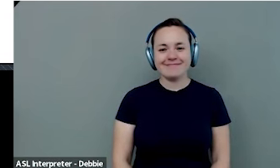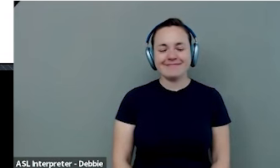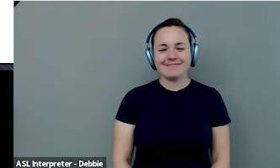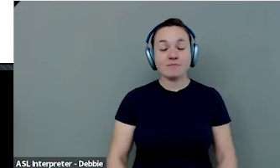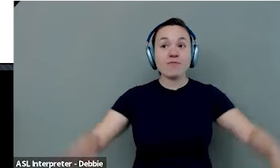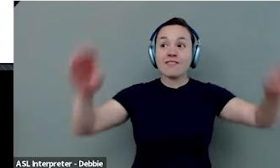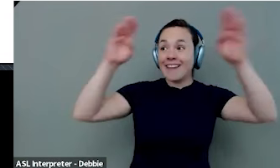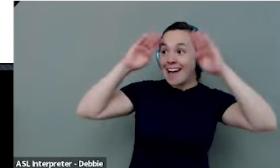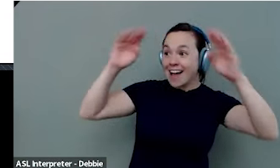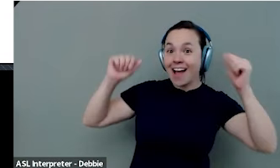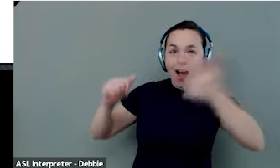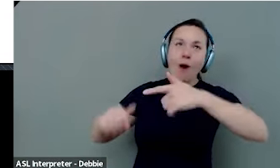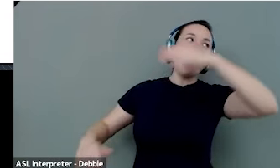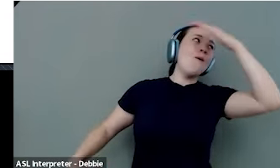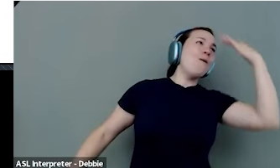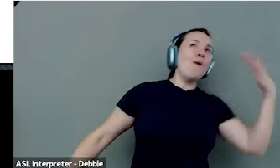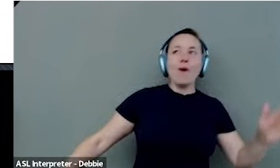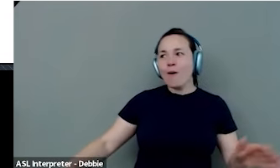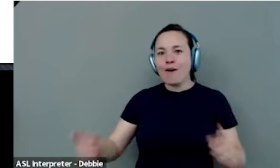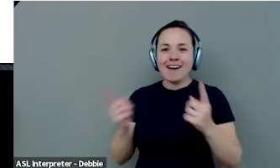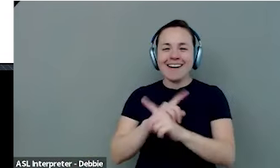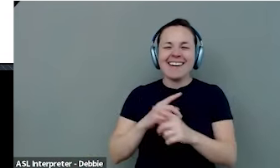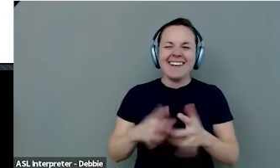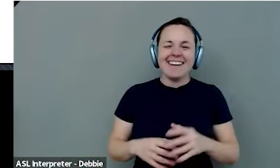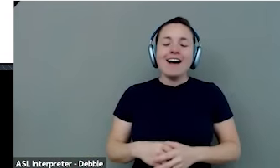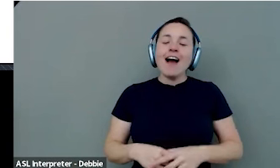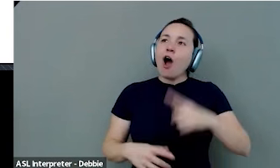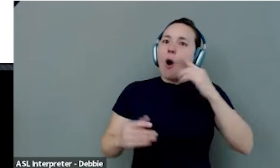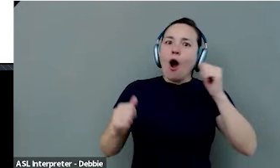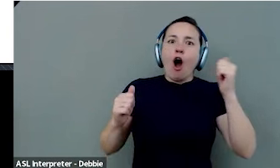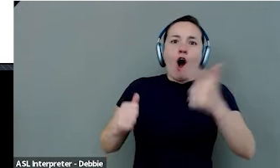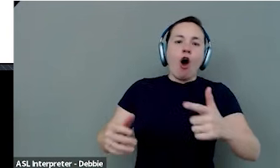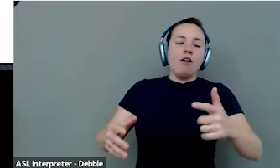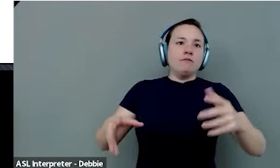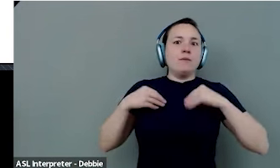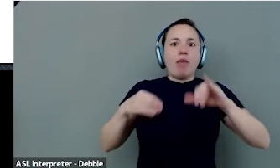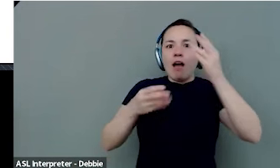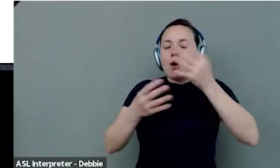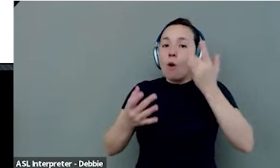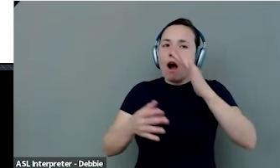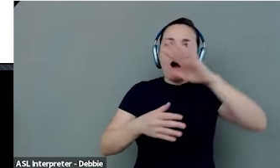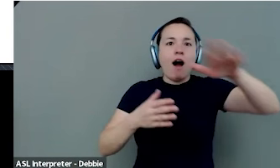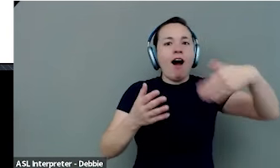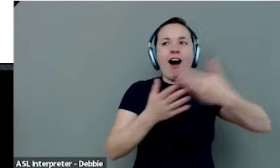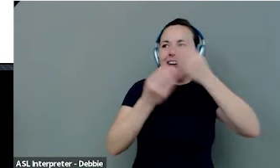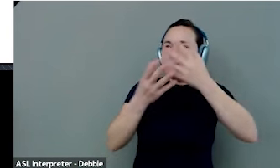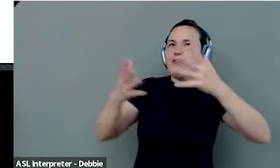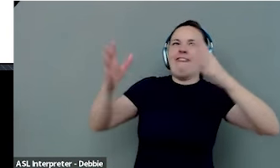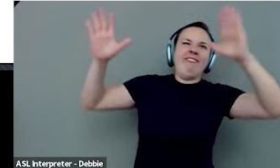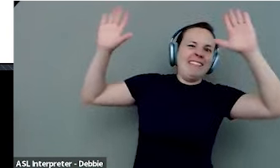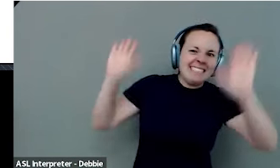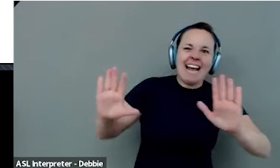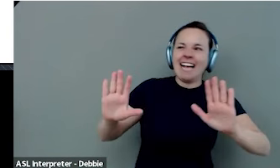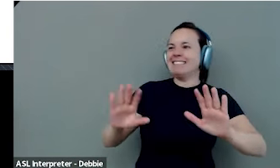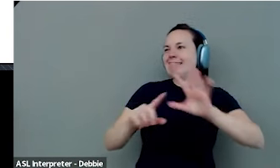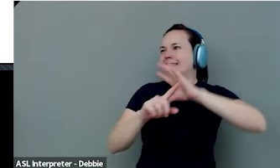Hello, everyone. Woo! Hopefully everyone is absorbing all of that information because all of it is fantastic and wonderful.